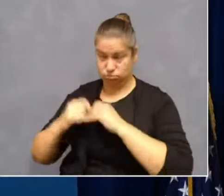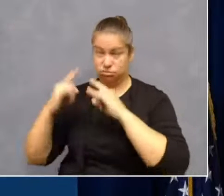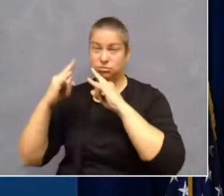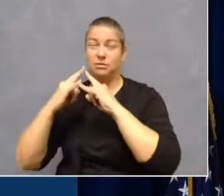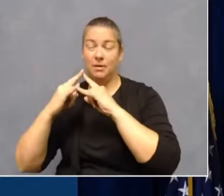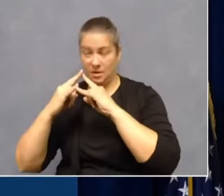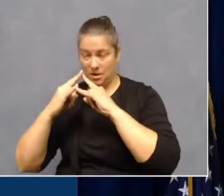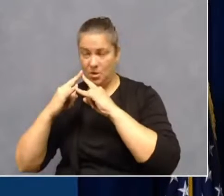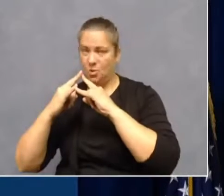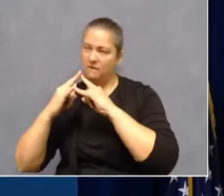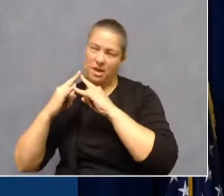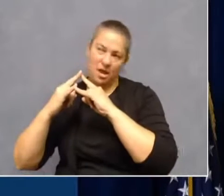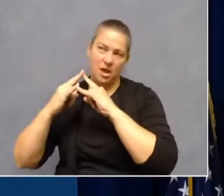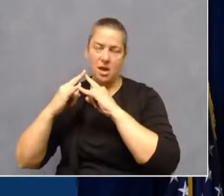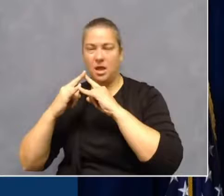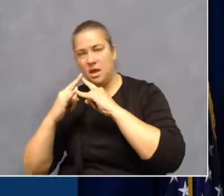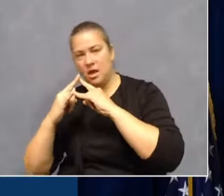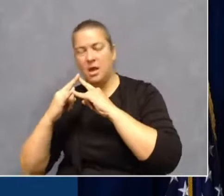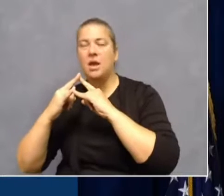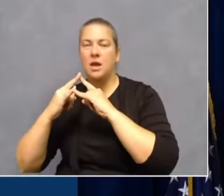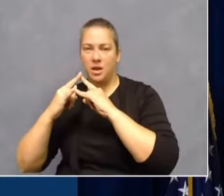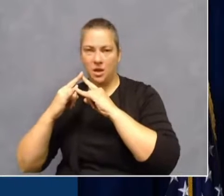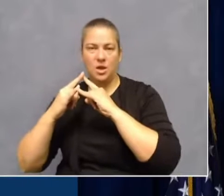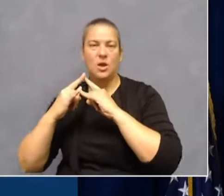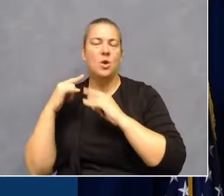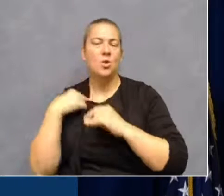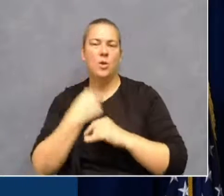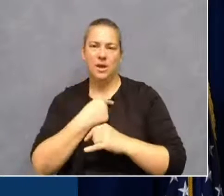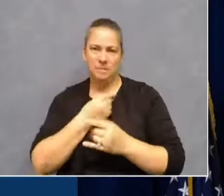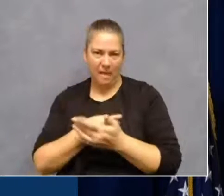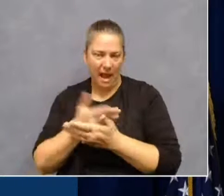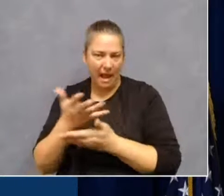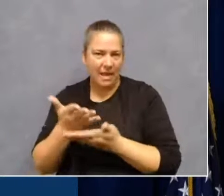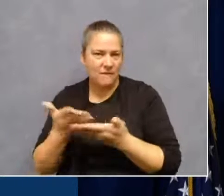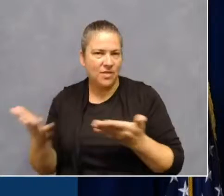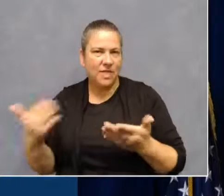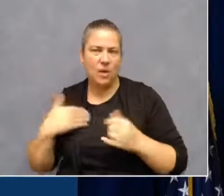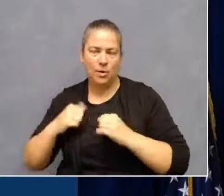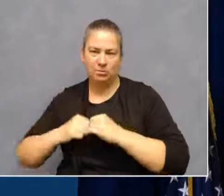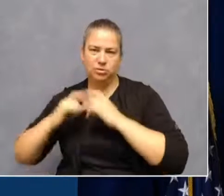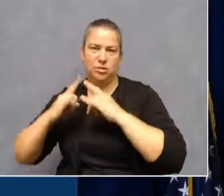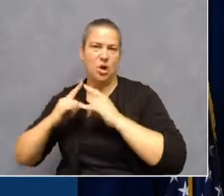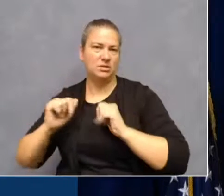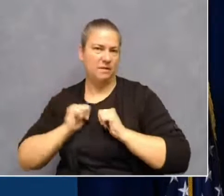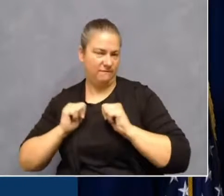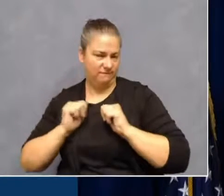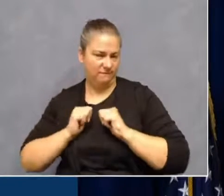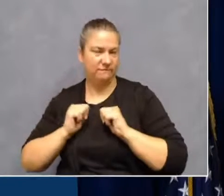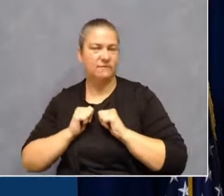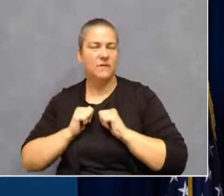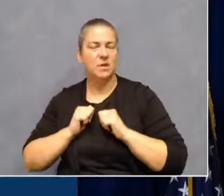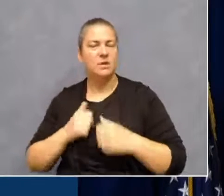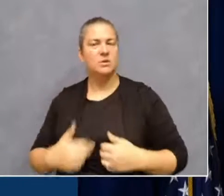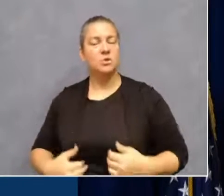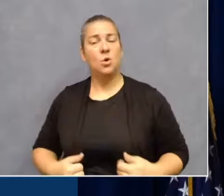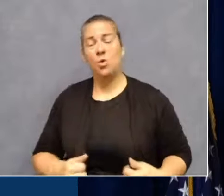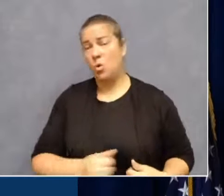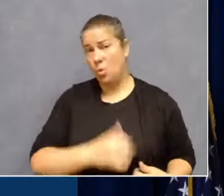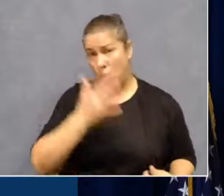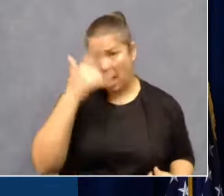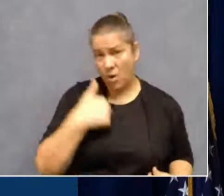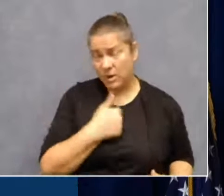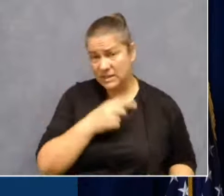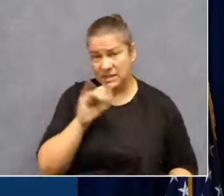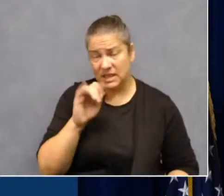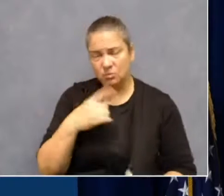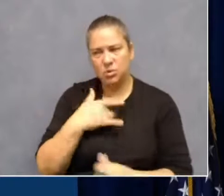didn't contract this out. We ended up buying the materials and putting it up ourselves so that we can have that there